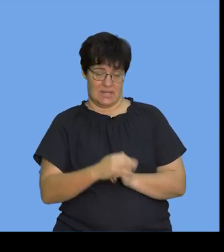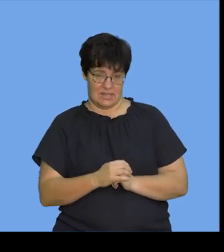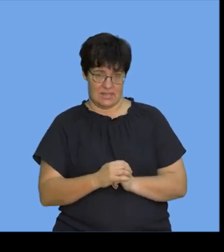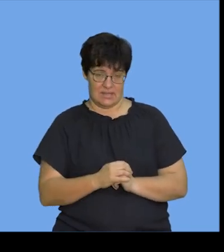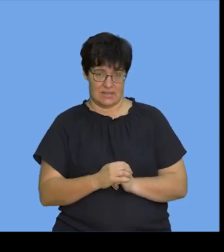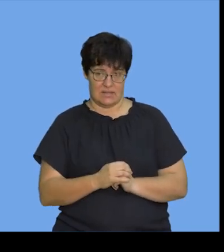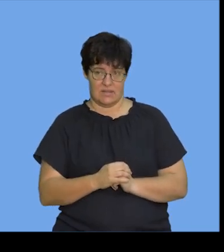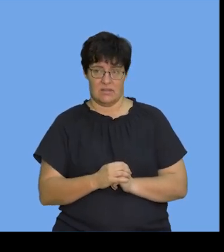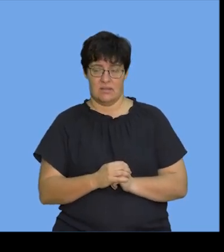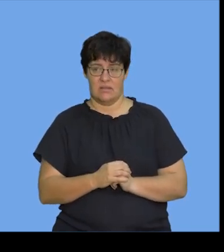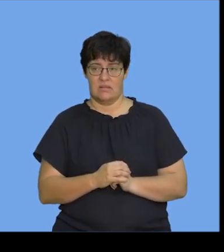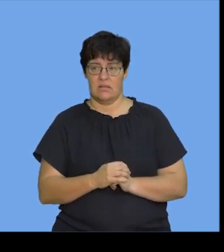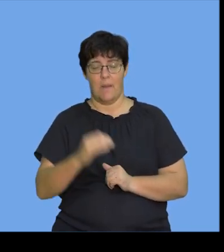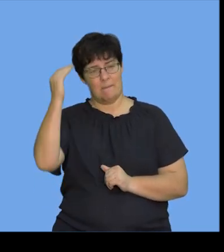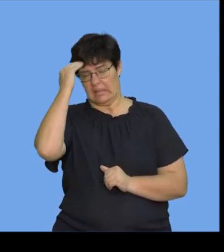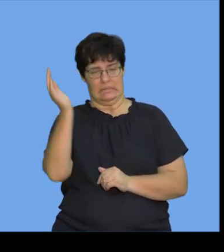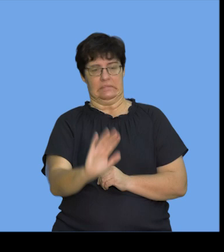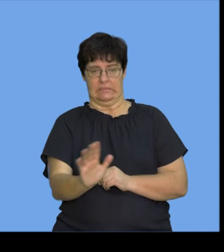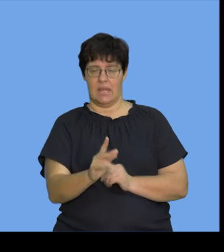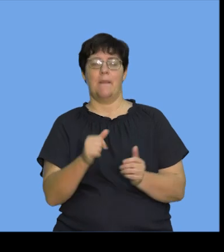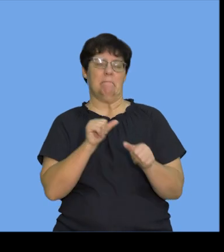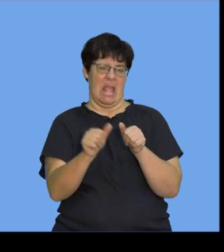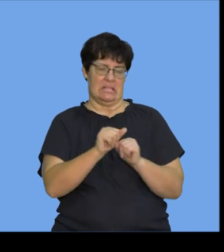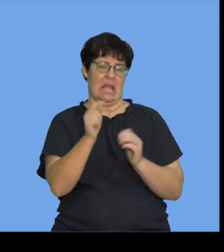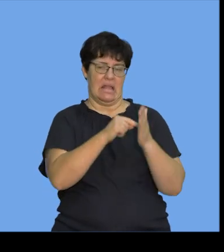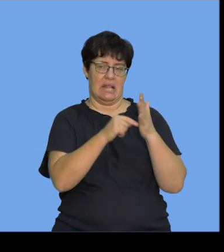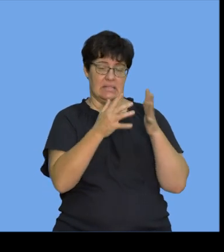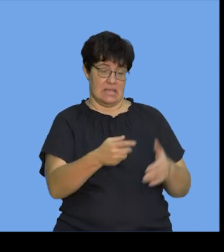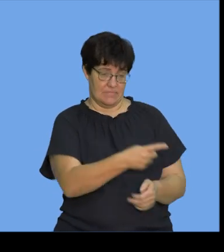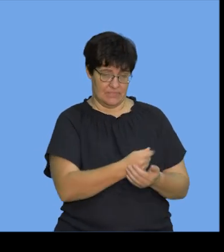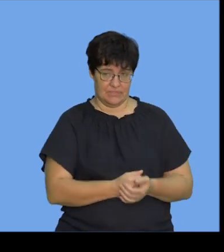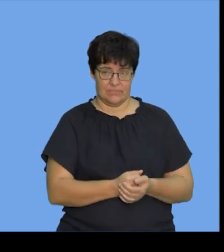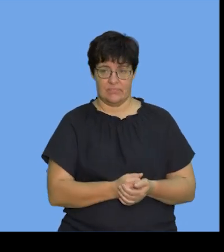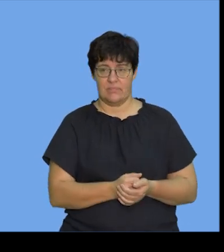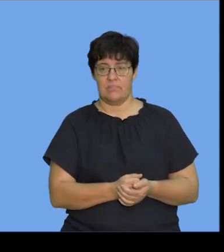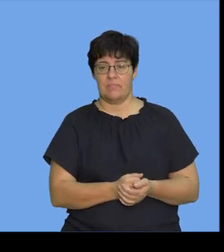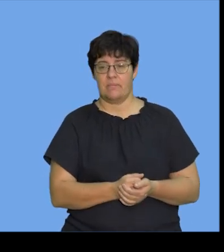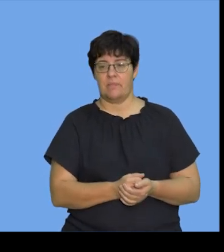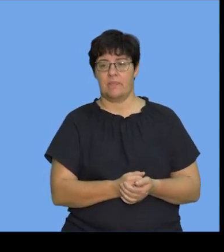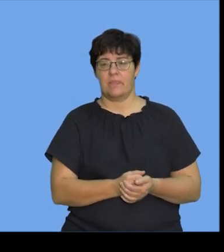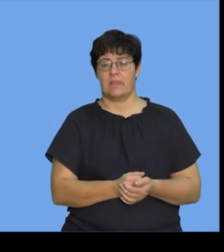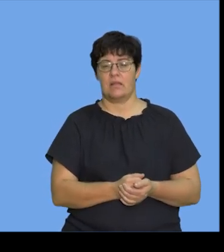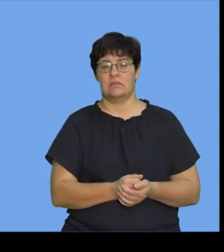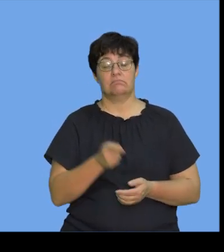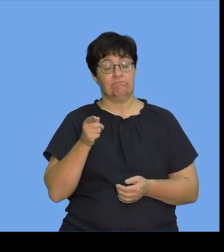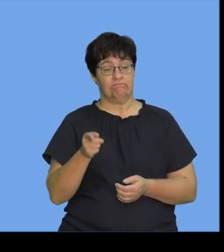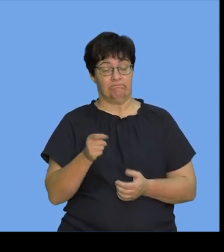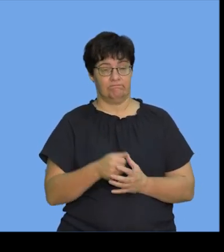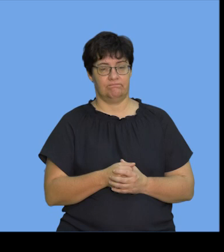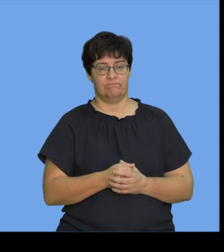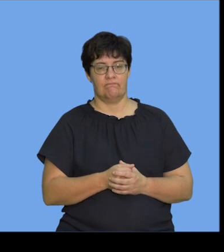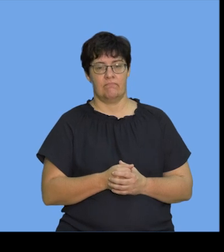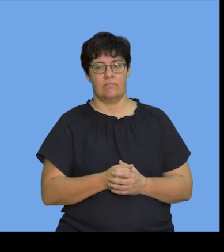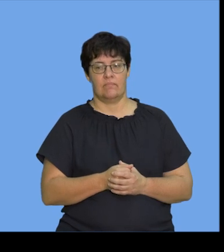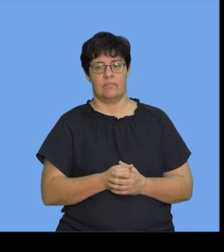to go mental math on this. You can just go straight to your calculator. So let me show you. So this, firstly